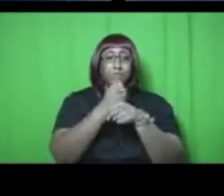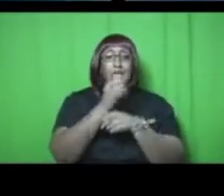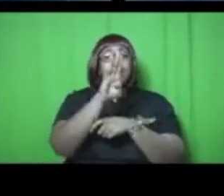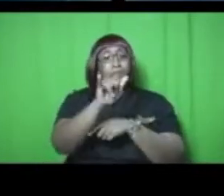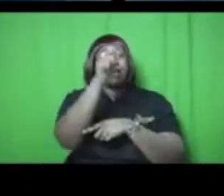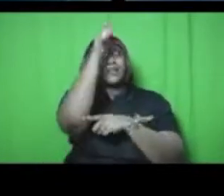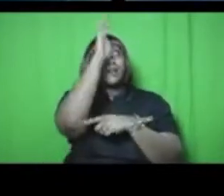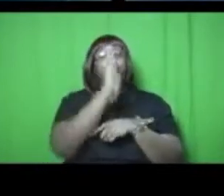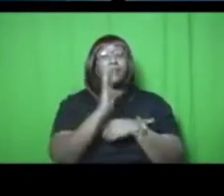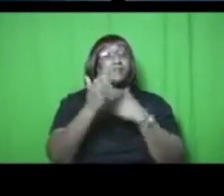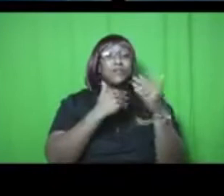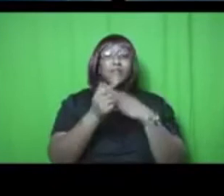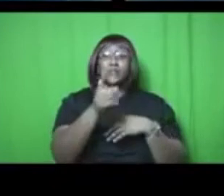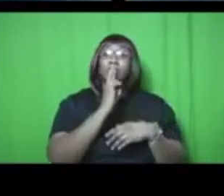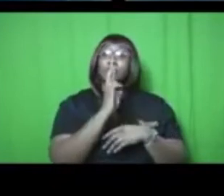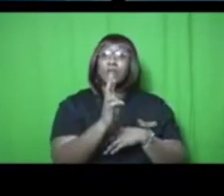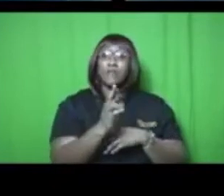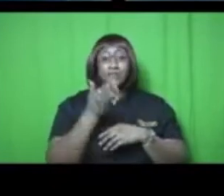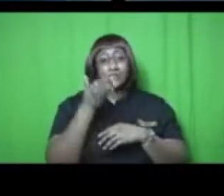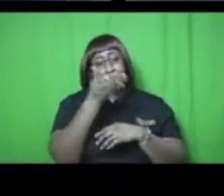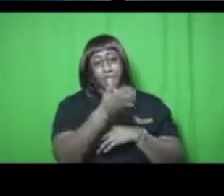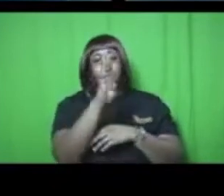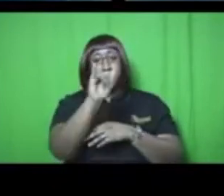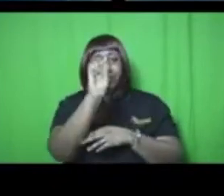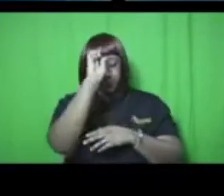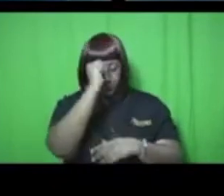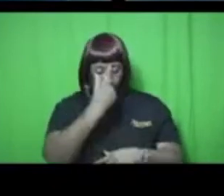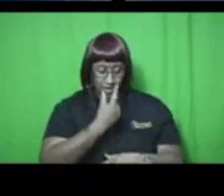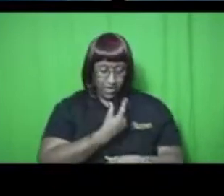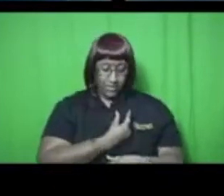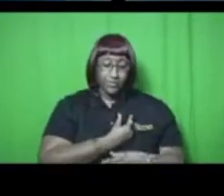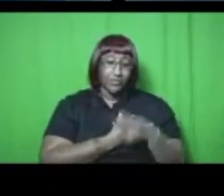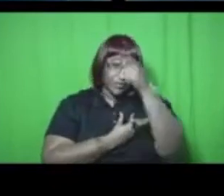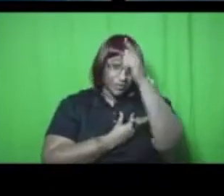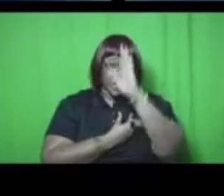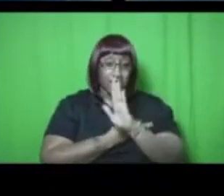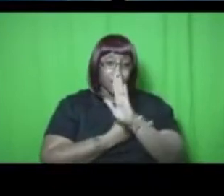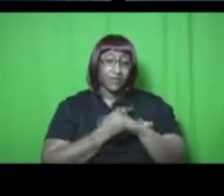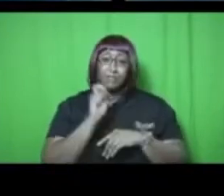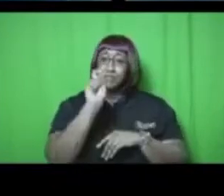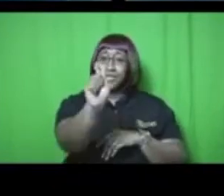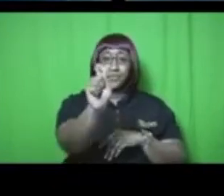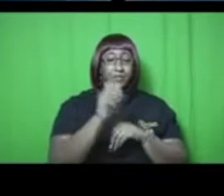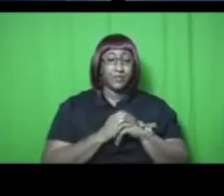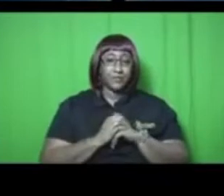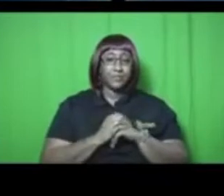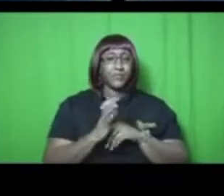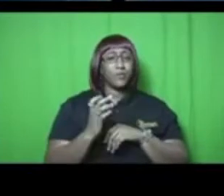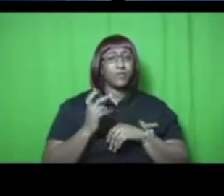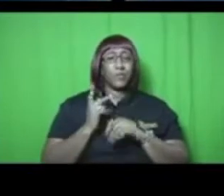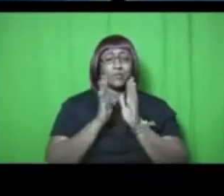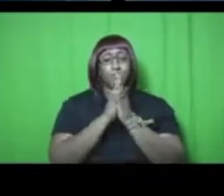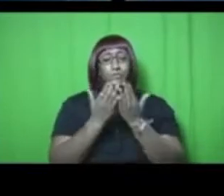God. And wherever you are there by the grace of God. Period. And so going back to the